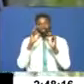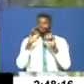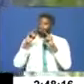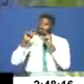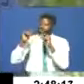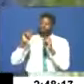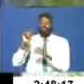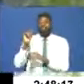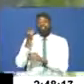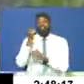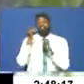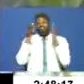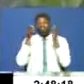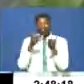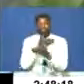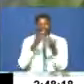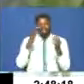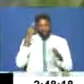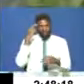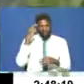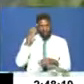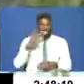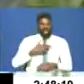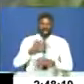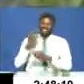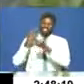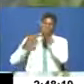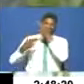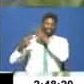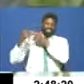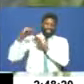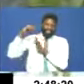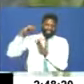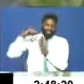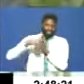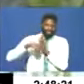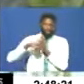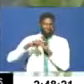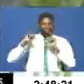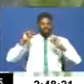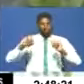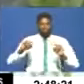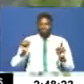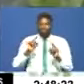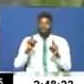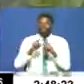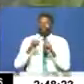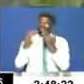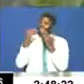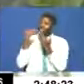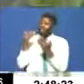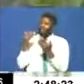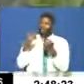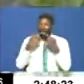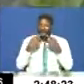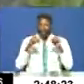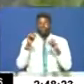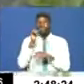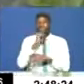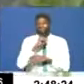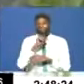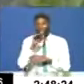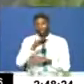deep and not light. And I also want to say to thank him for what he pronounced as far as health is